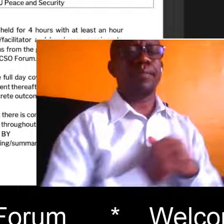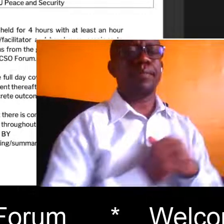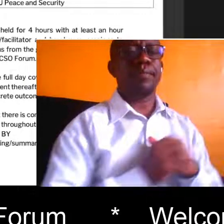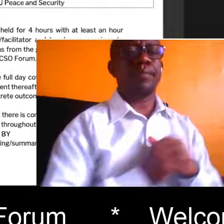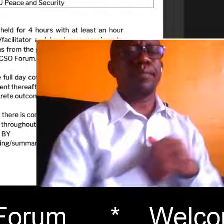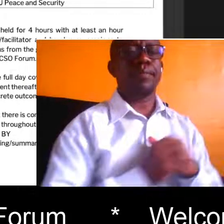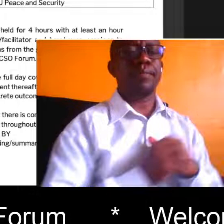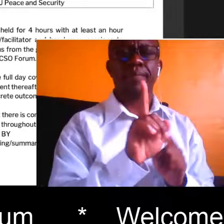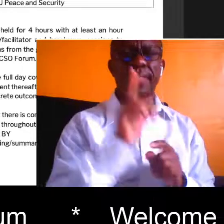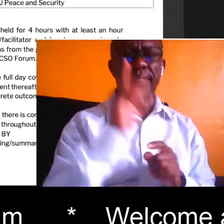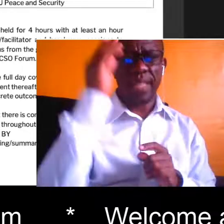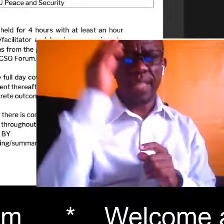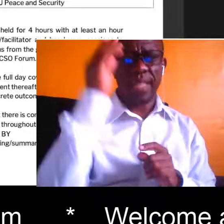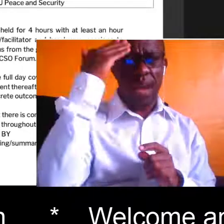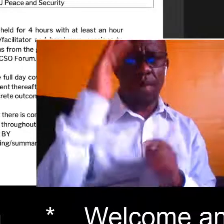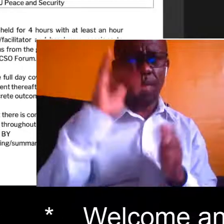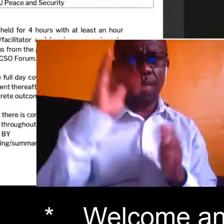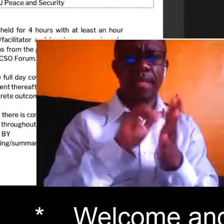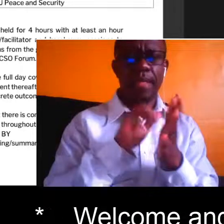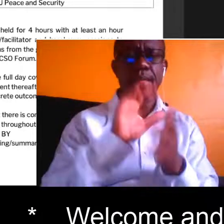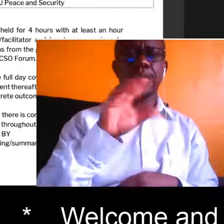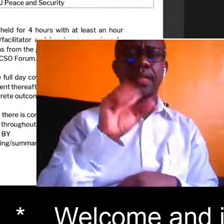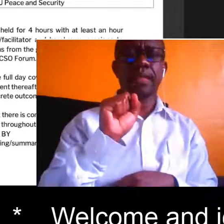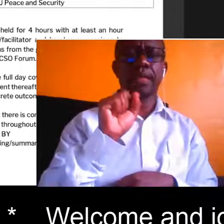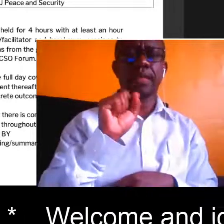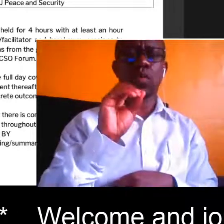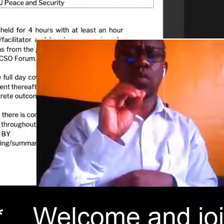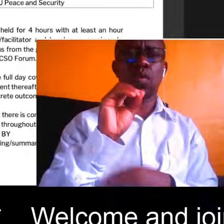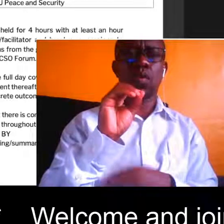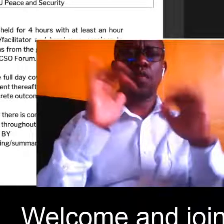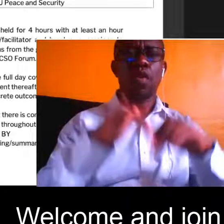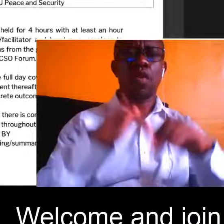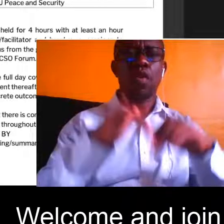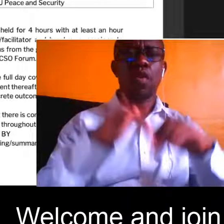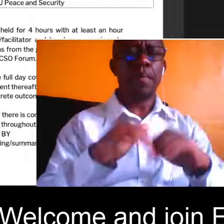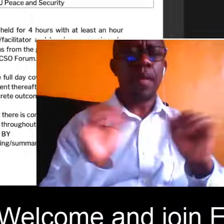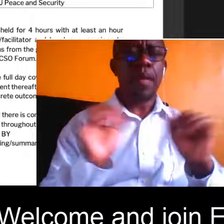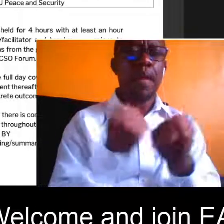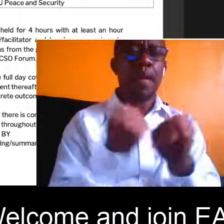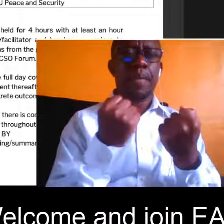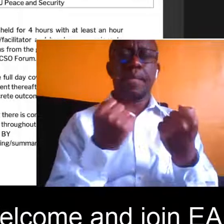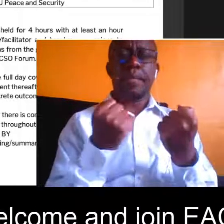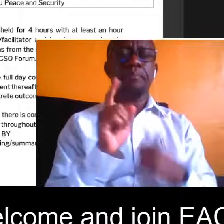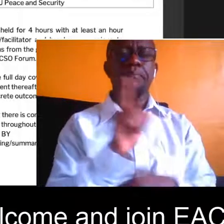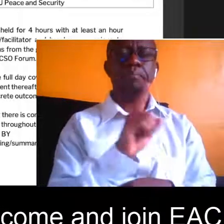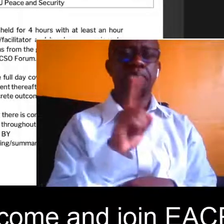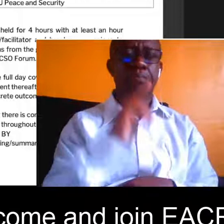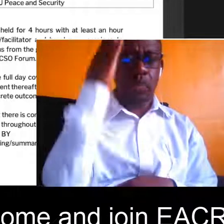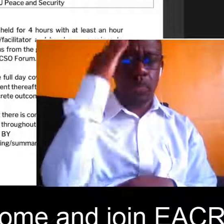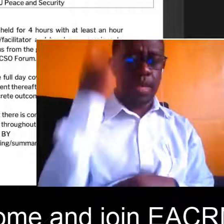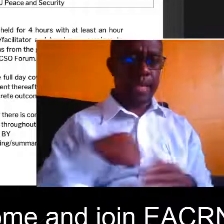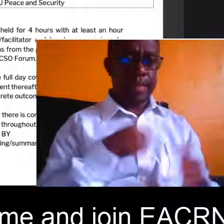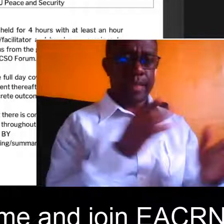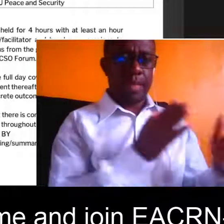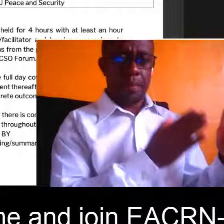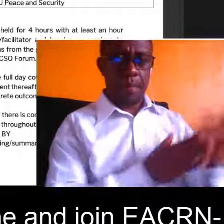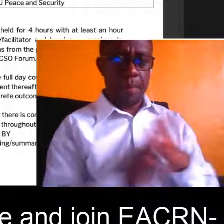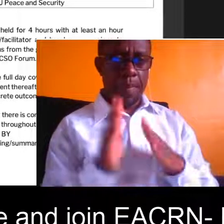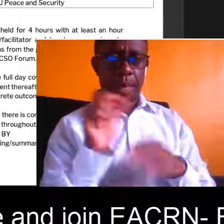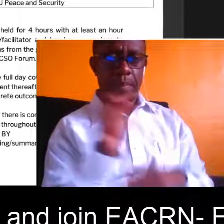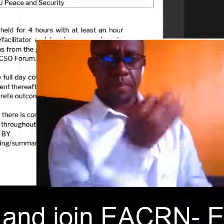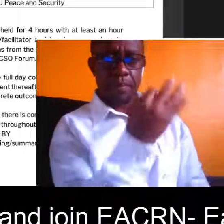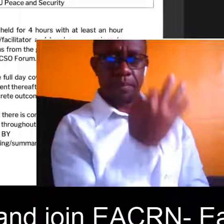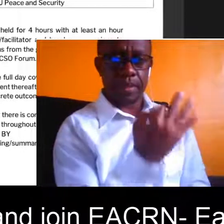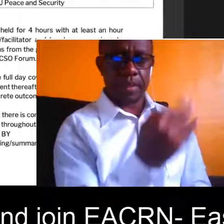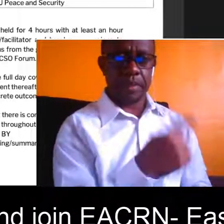that the CSO Forum did not take place as we had anticipated in March. due to the novel coronavirus